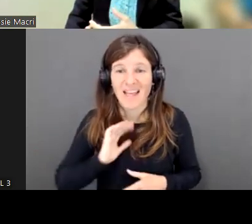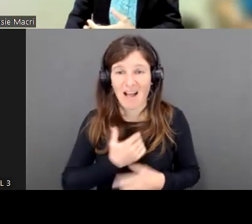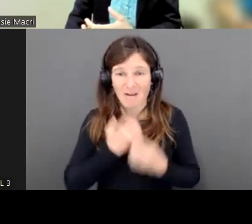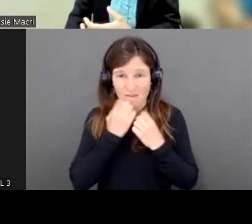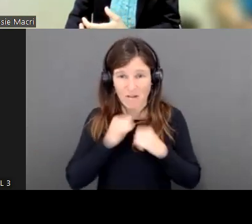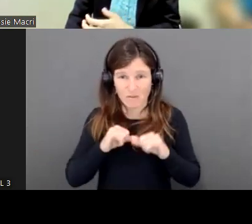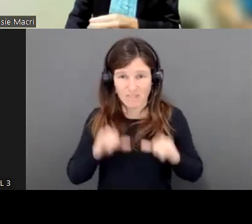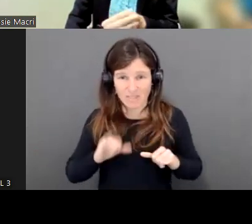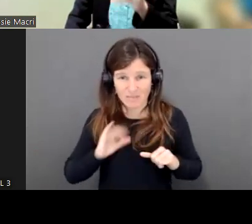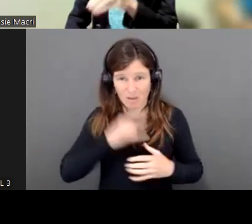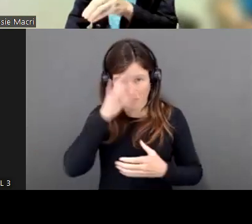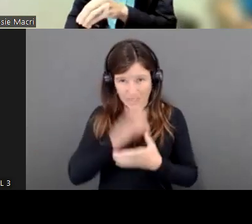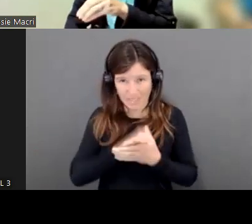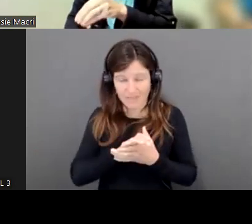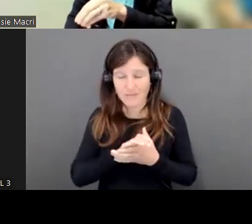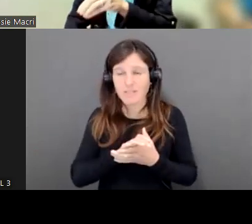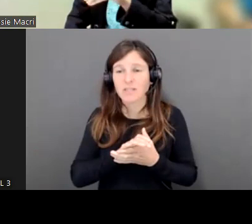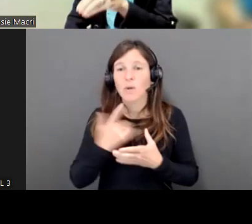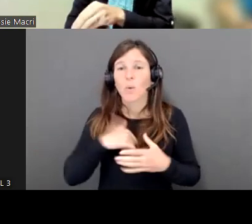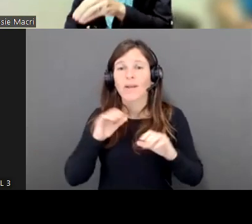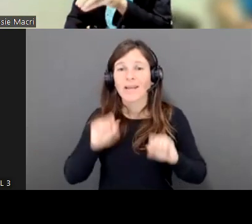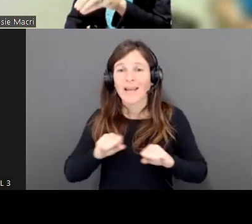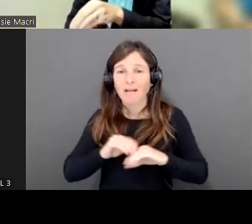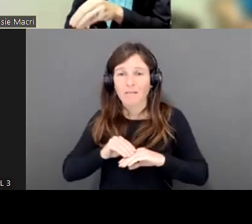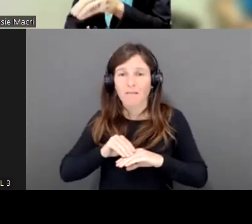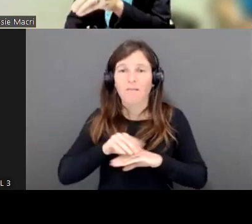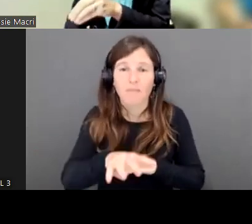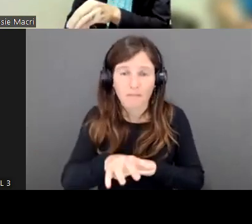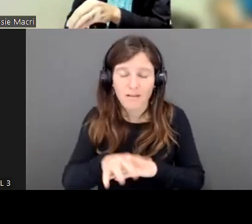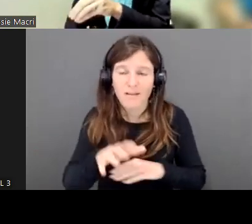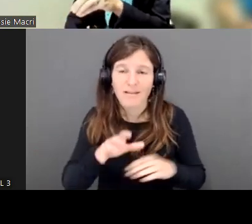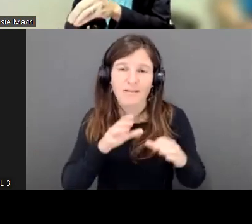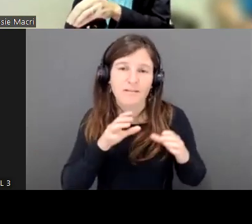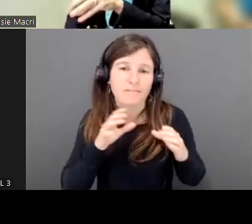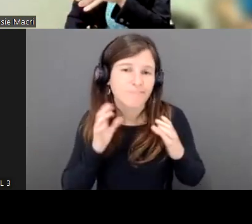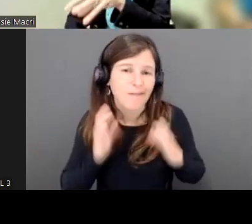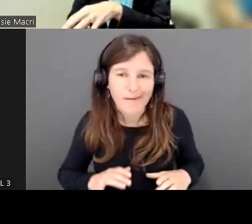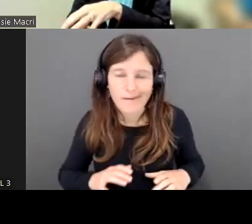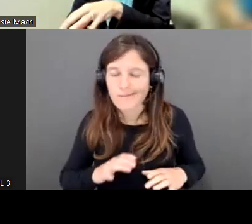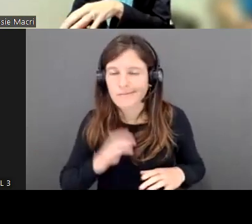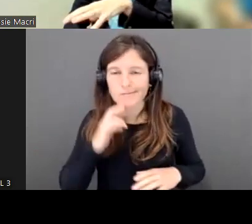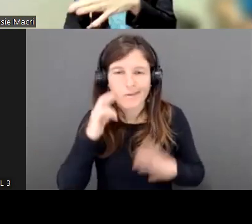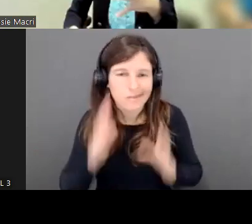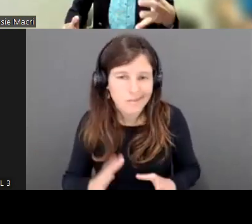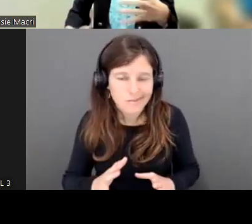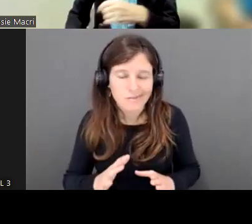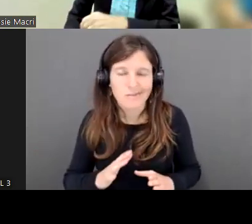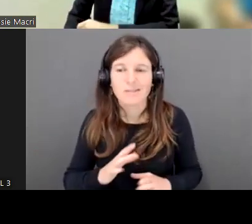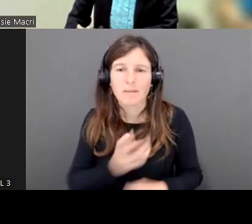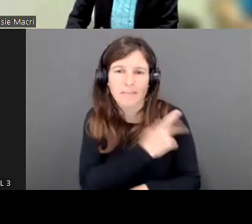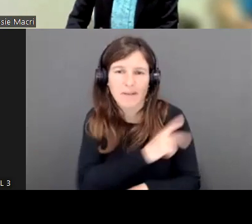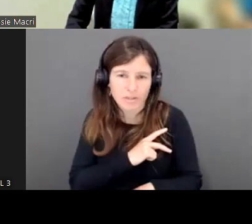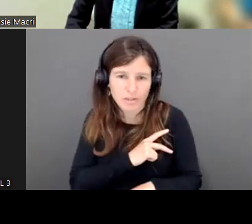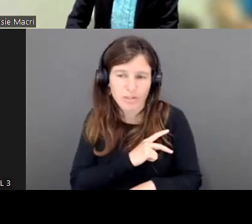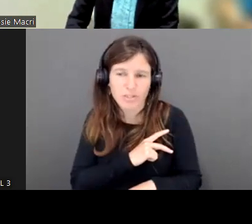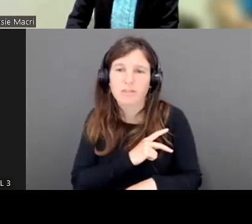how we communicate that, and the individual patient, resident, older adult, client, their outcomes, and the function of the